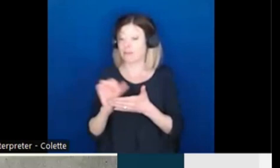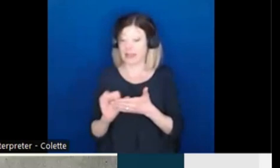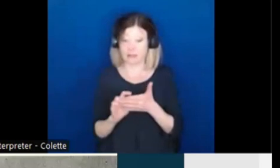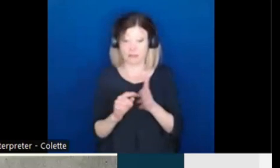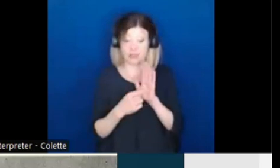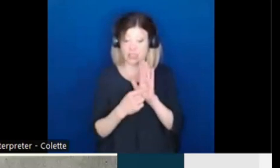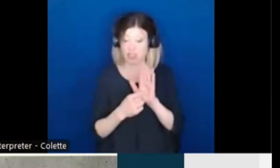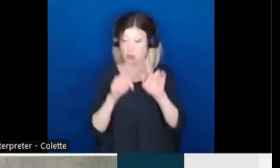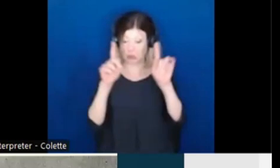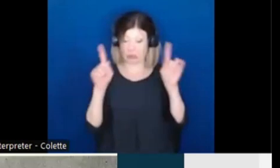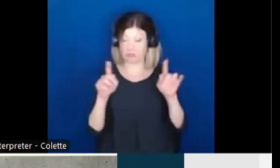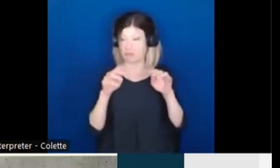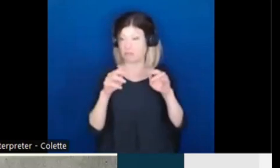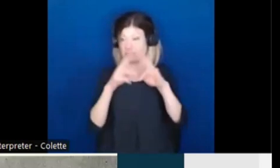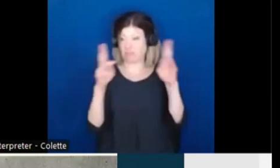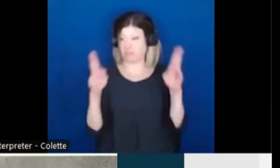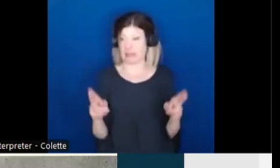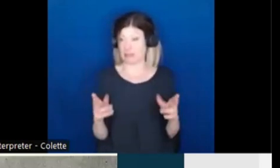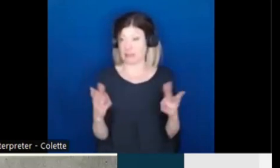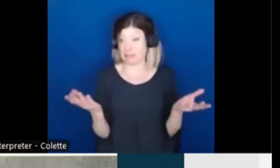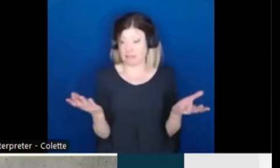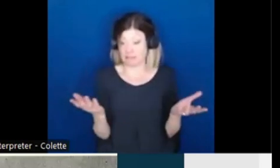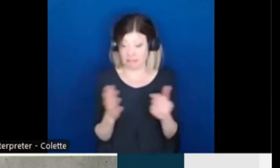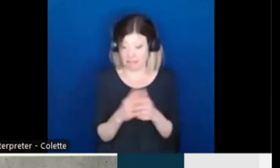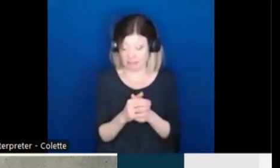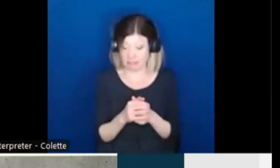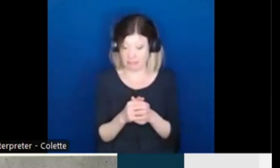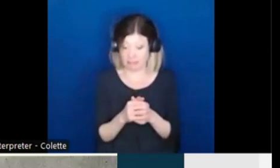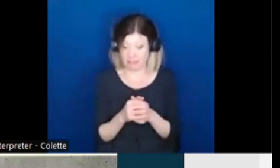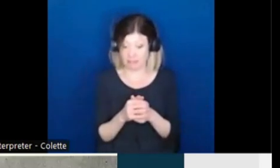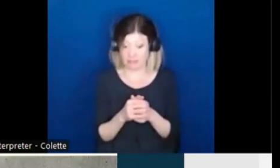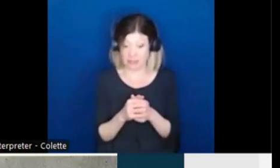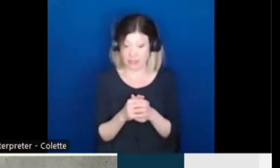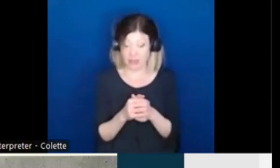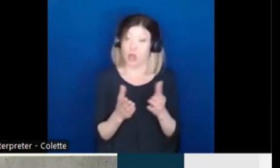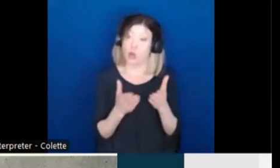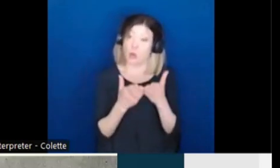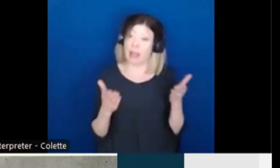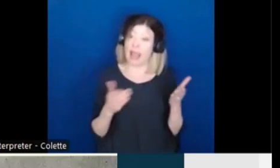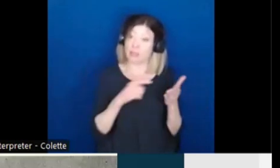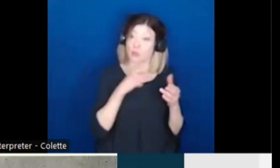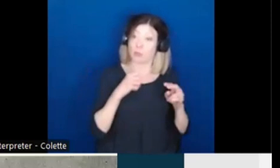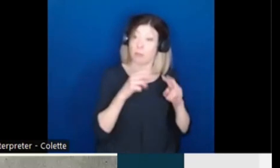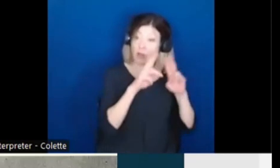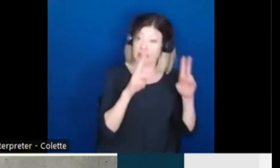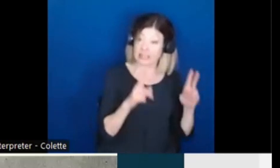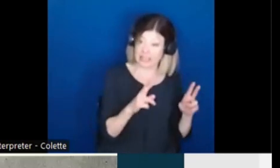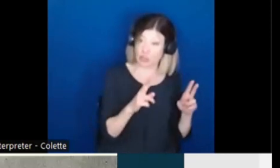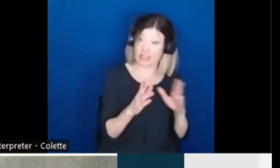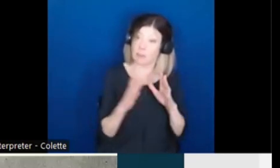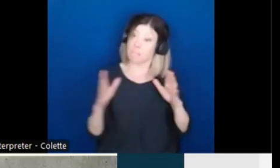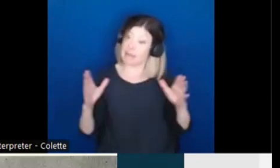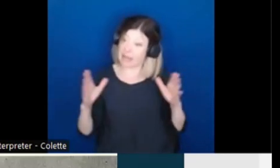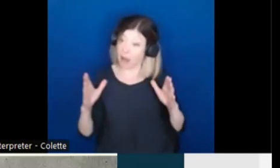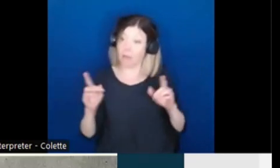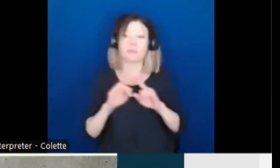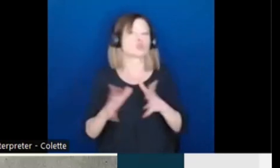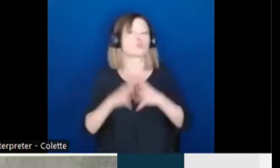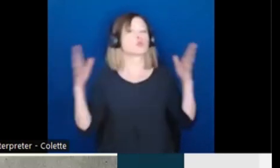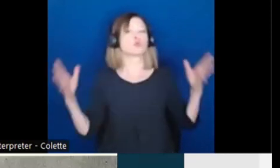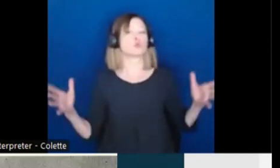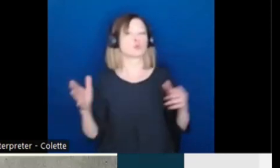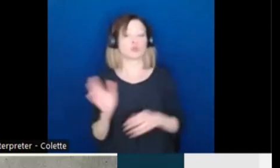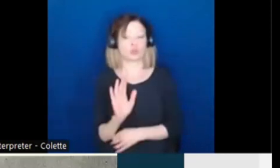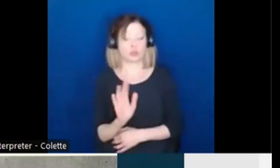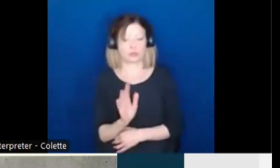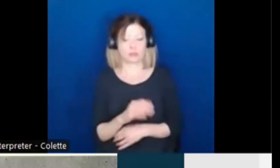building, but bit bigger than the parsonage, but not huge. But it, it doesn't tell you